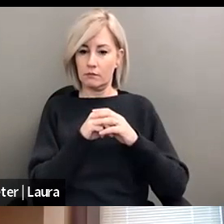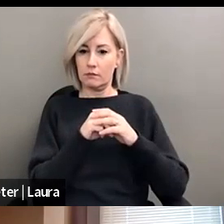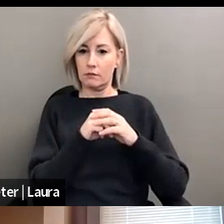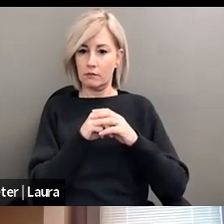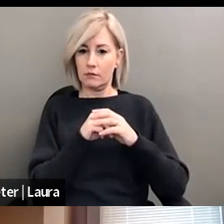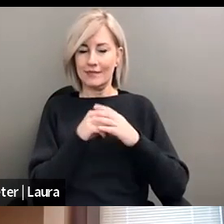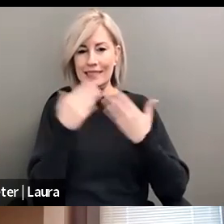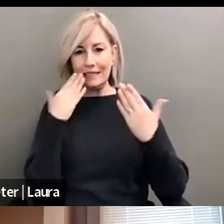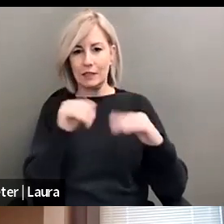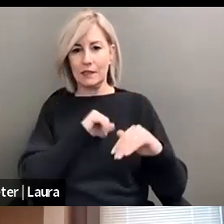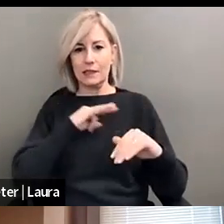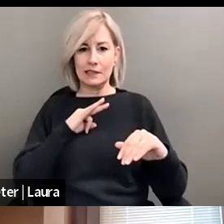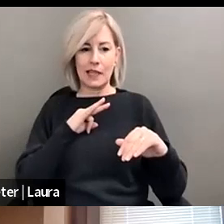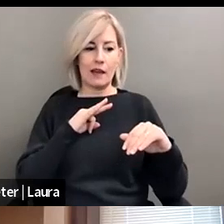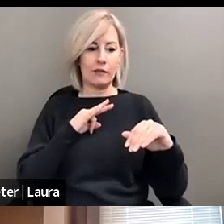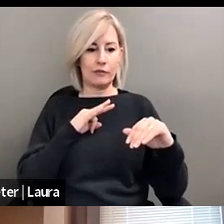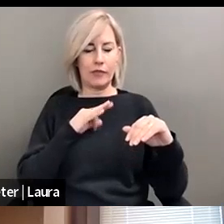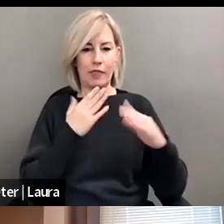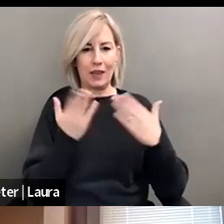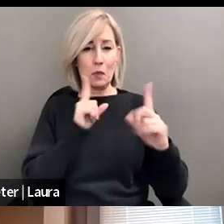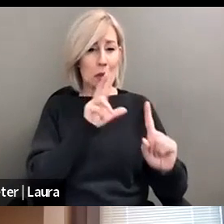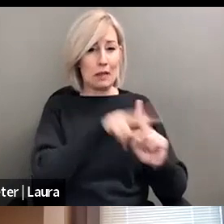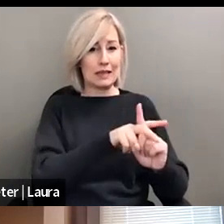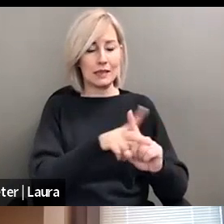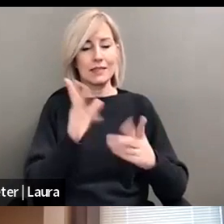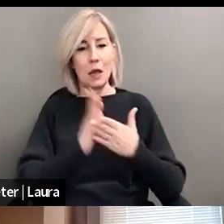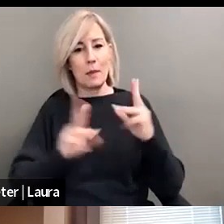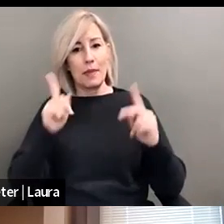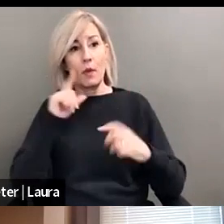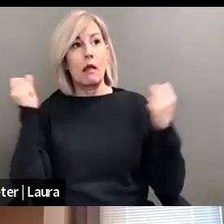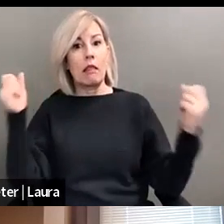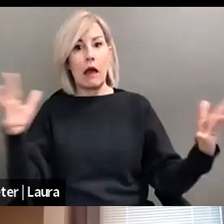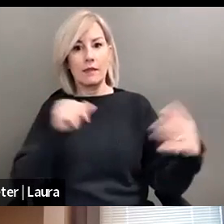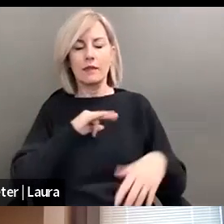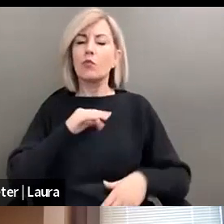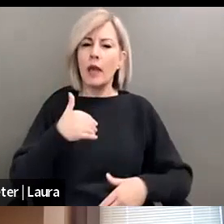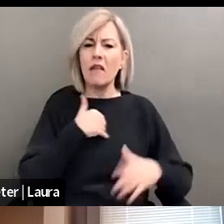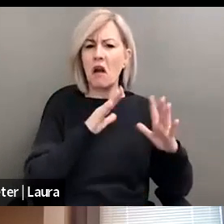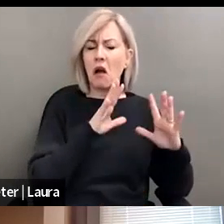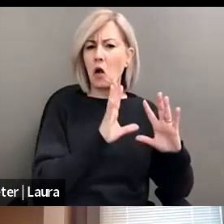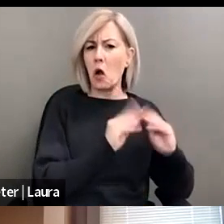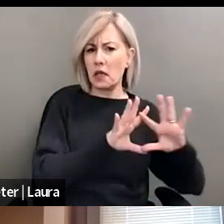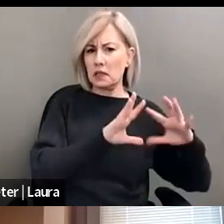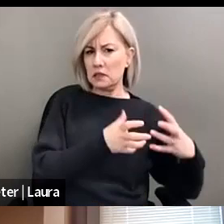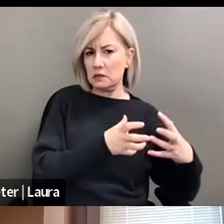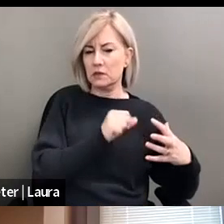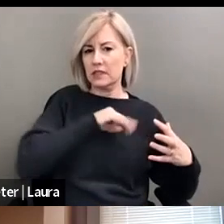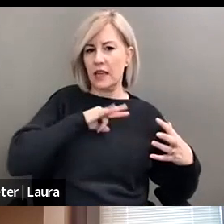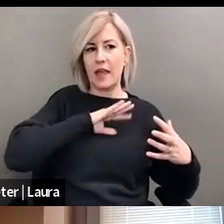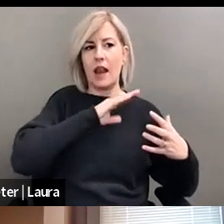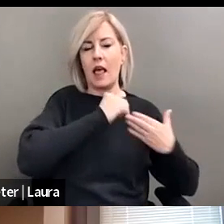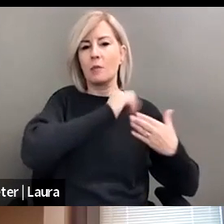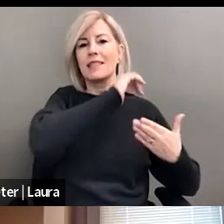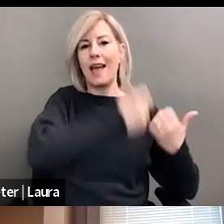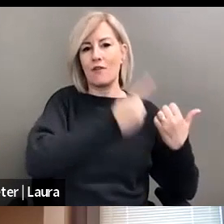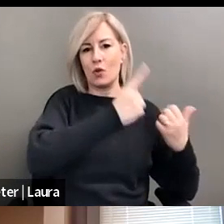really applies. Some people think we have a lot of staff. We have a caucus staff that helps the entire caucus,